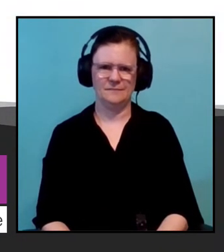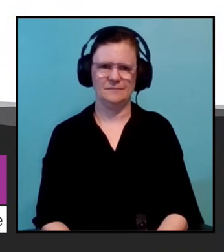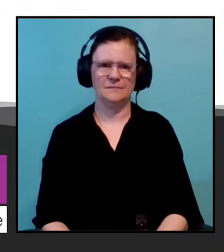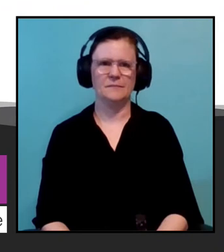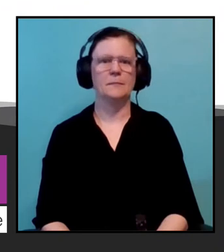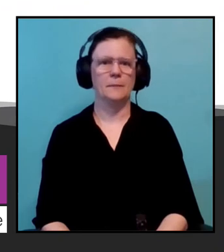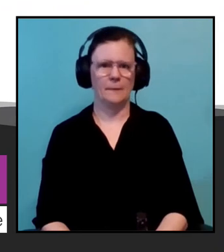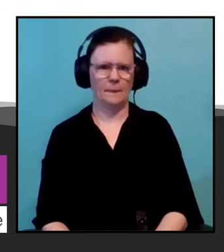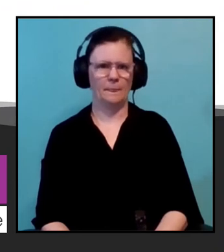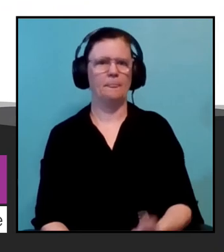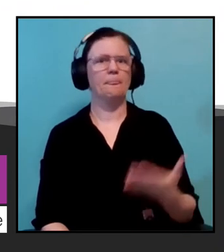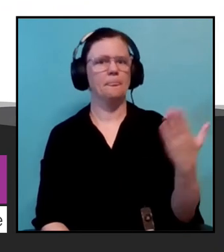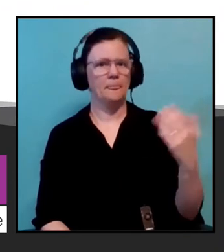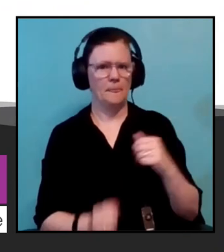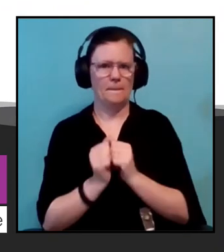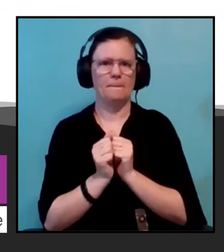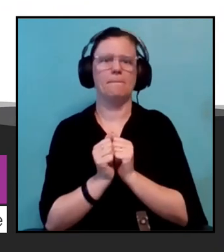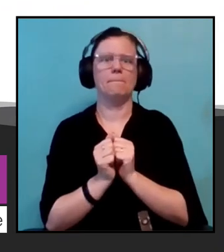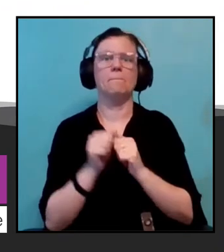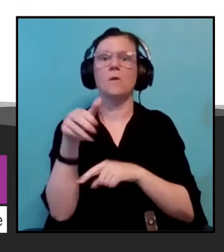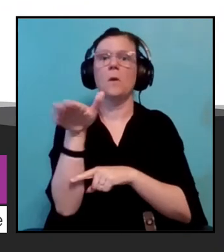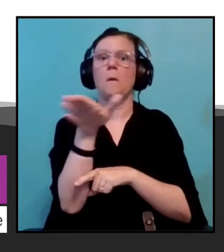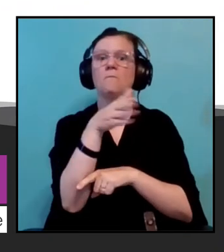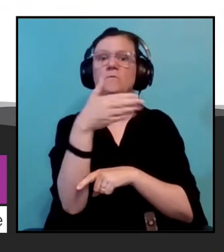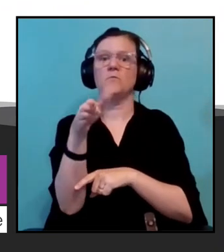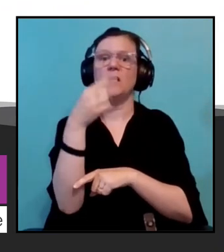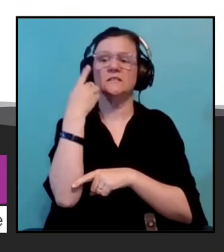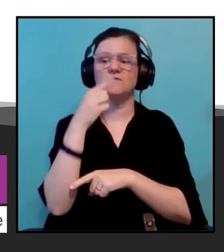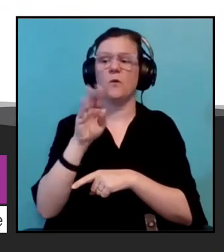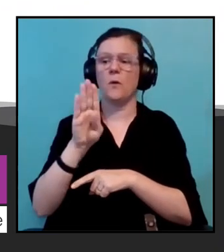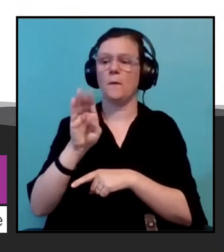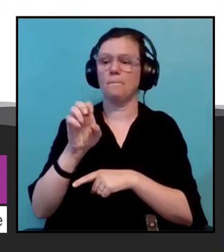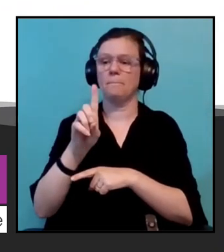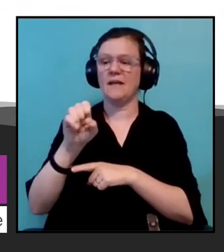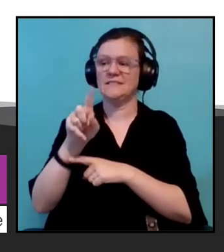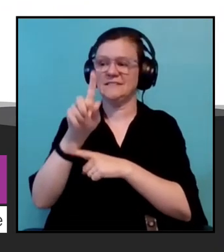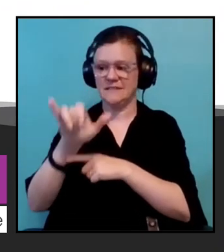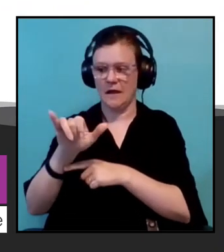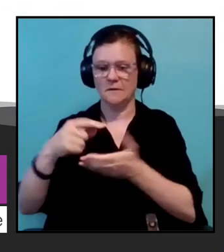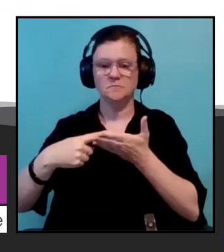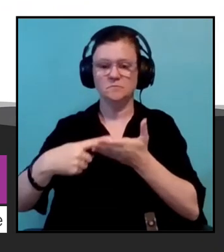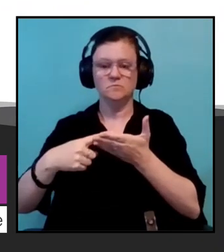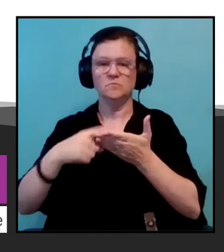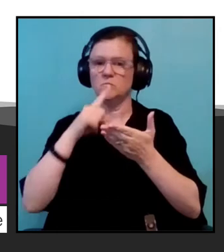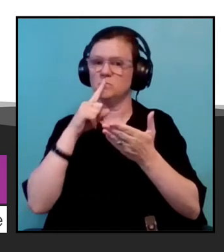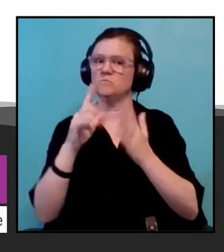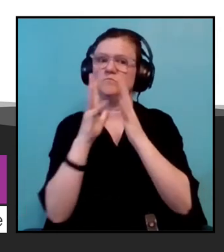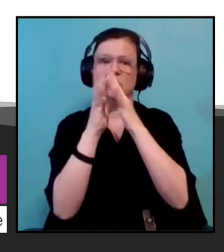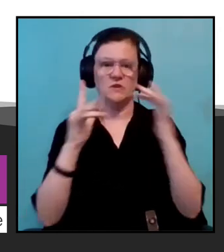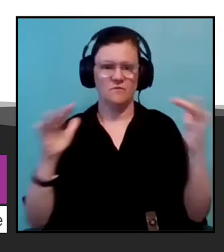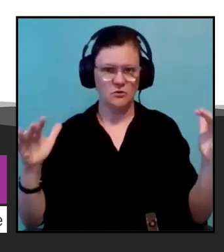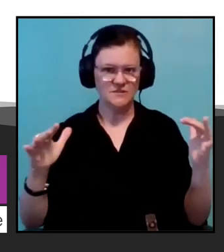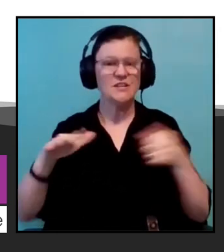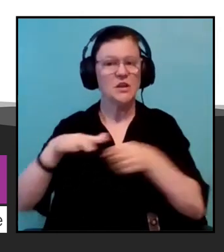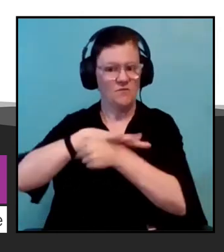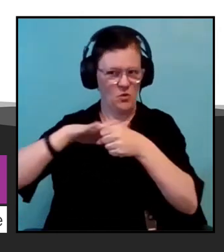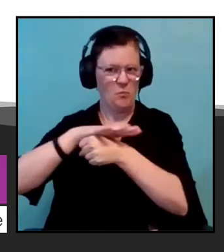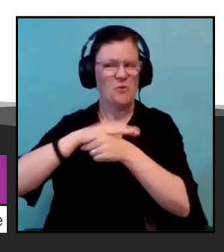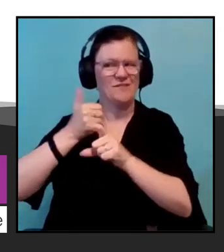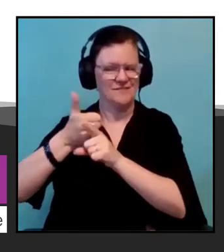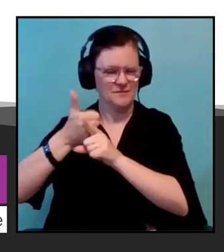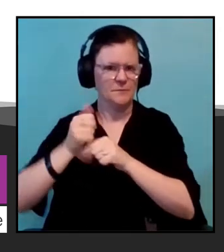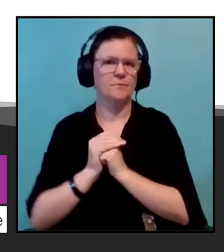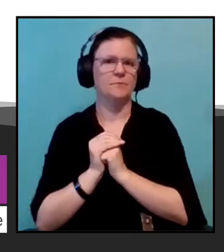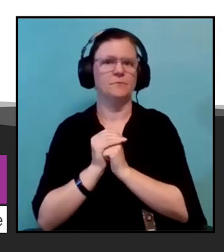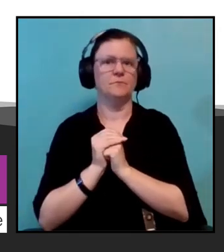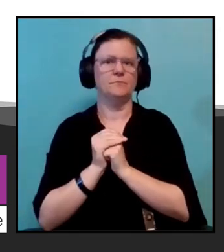So as it was said, we created Flags of Bed-Stuy as a collective activity to speak to the incredible diversity of Bed-Stuy. Blacks